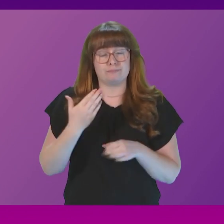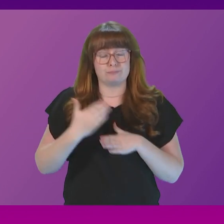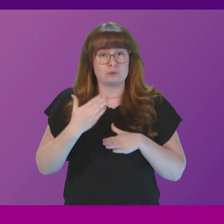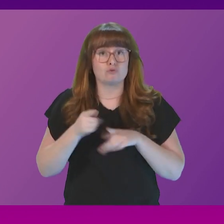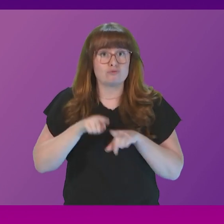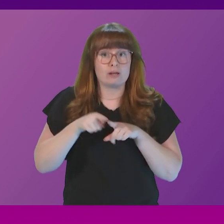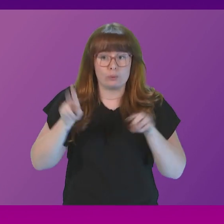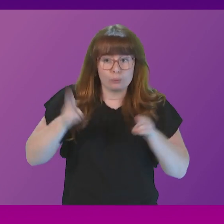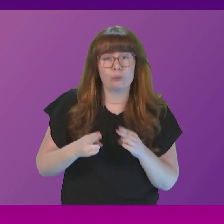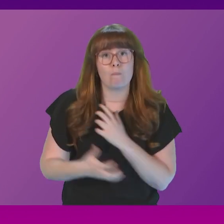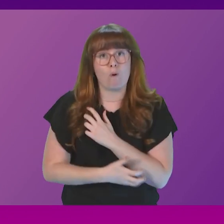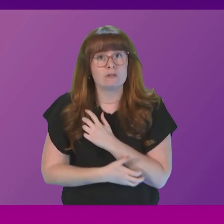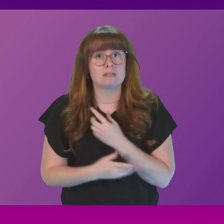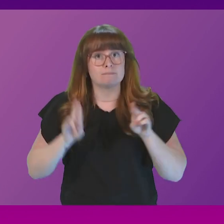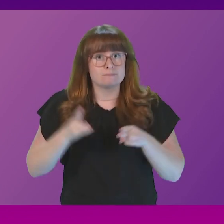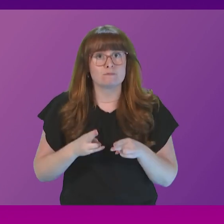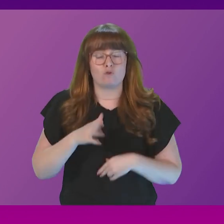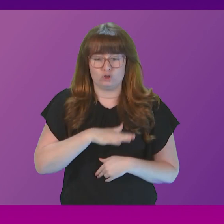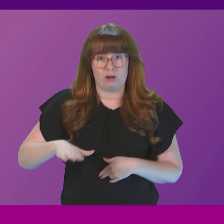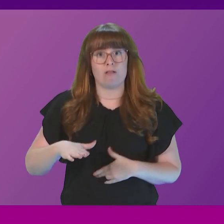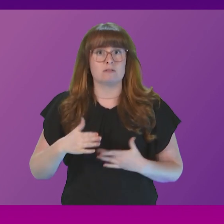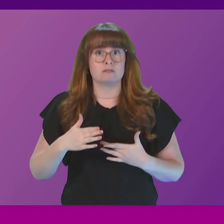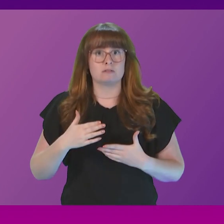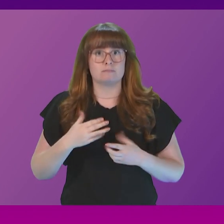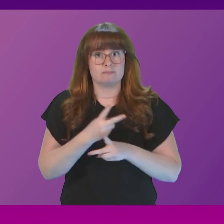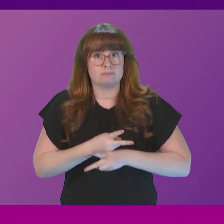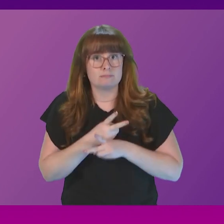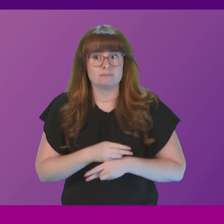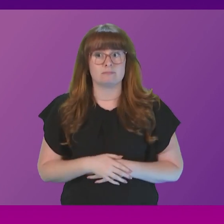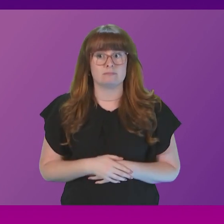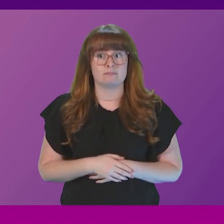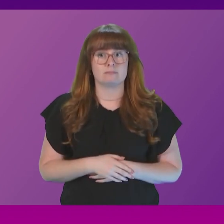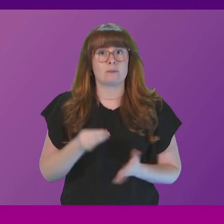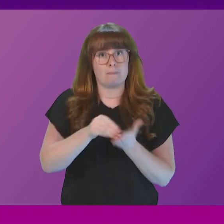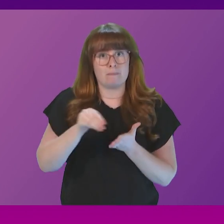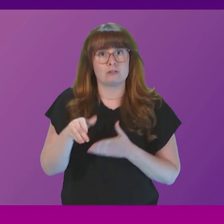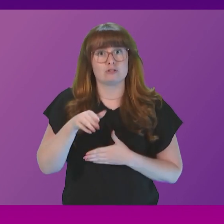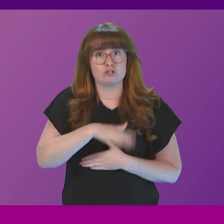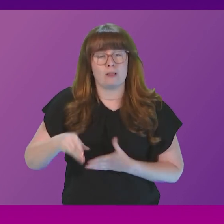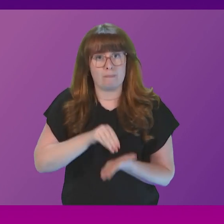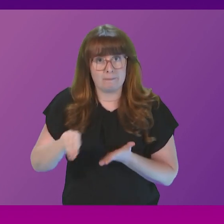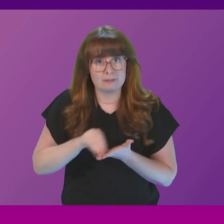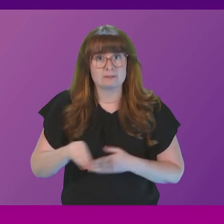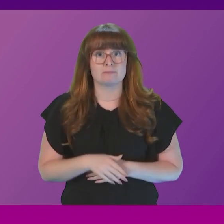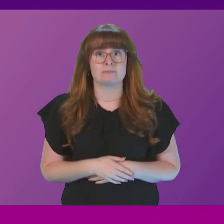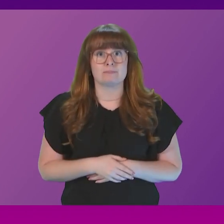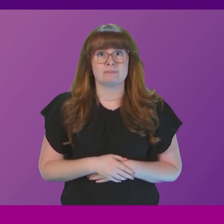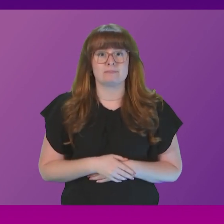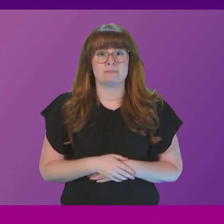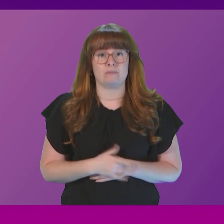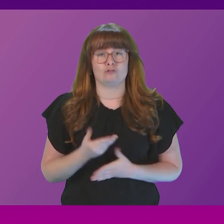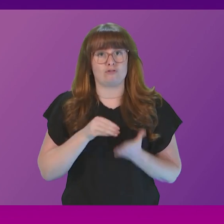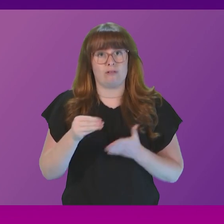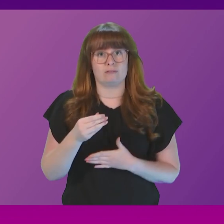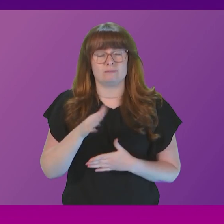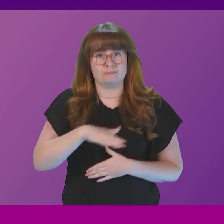very targeted. So the likes of the Scottish Child Payment, for example, the Fuel Insecurity Fund, and many, many more. I suppose